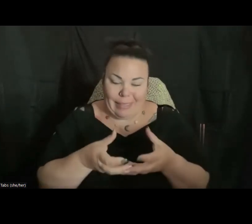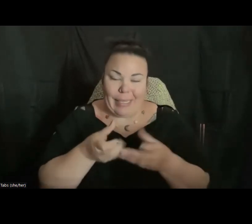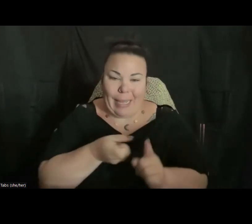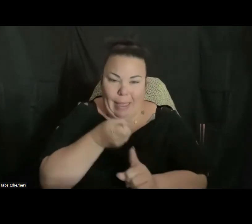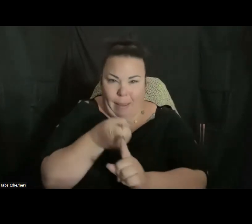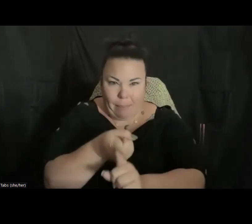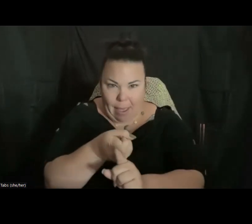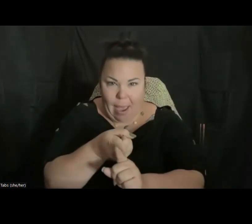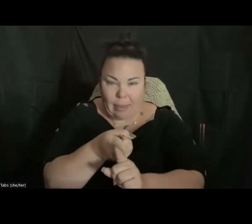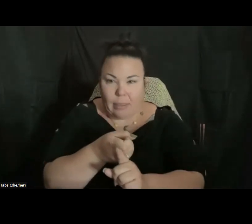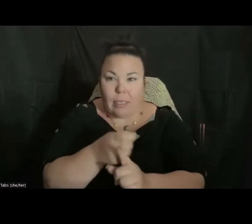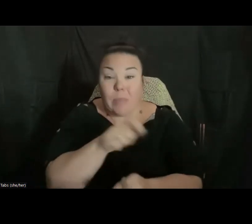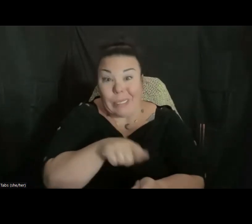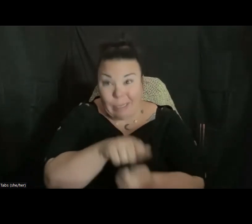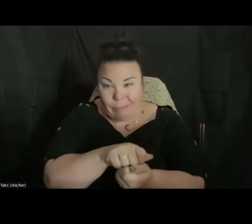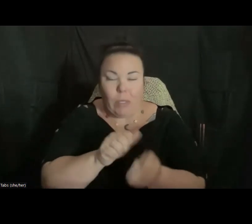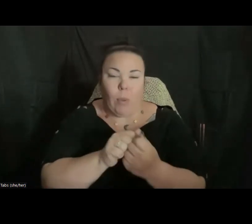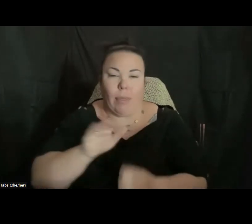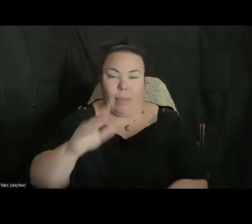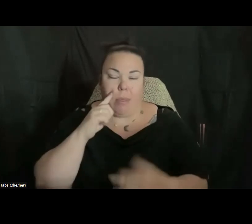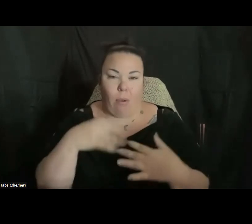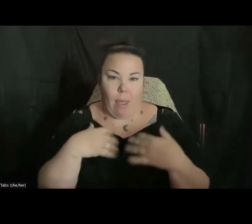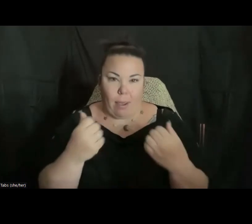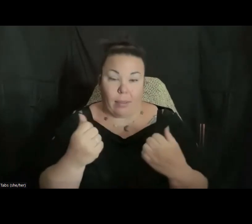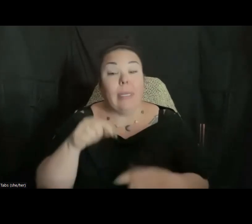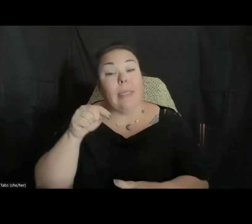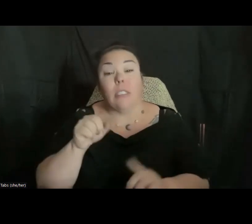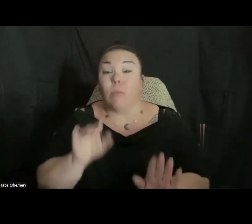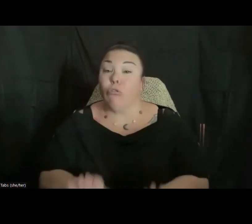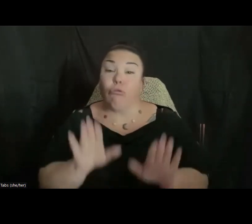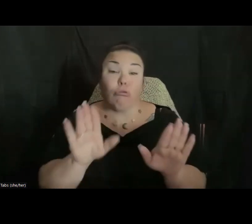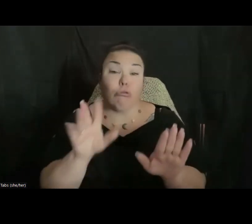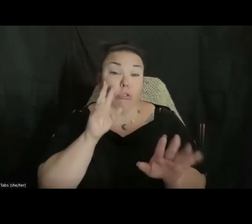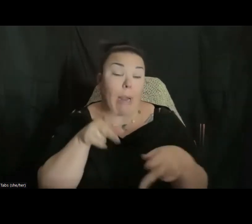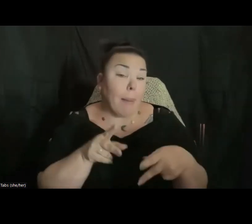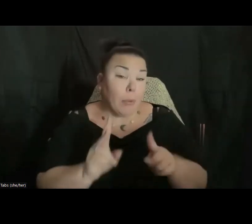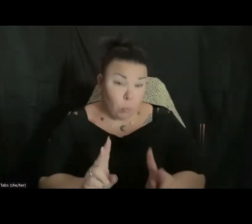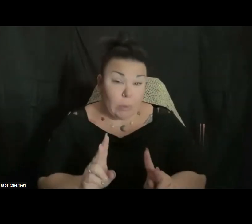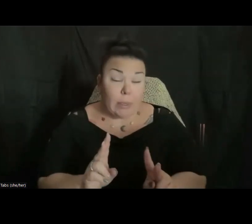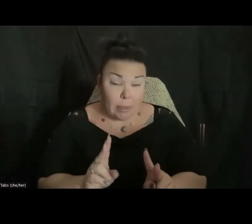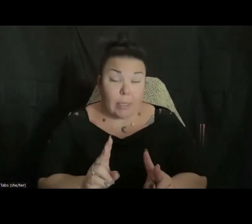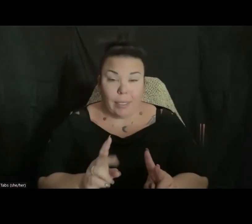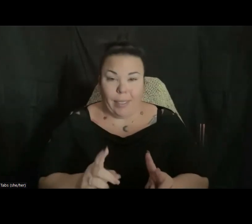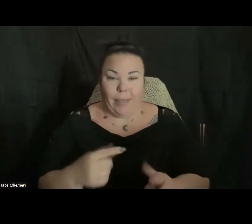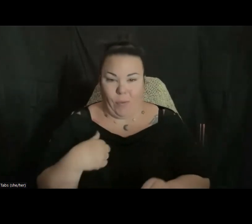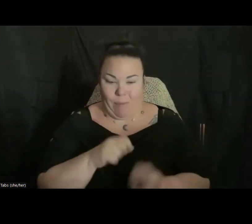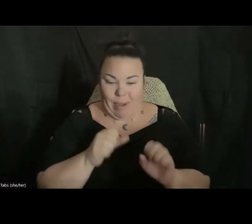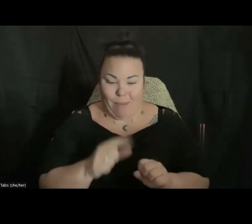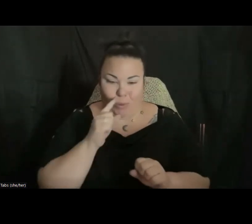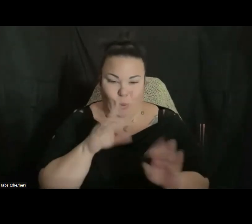and specifically around their health. And so this has been a really amazing opportunity that we have had to be able to focus on that.